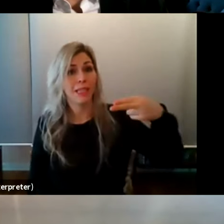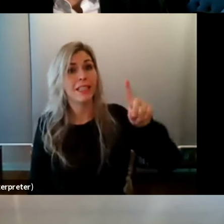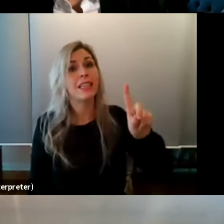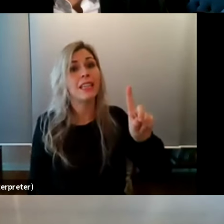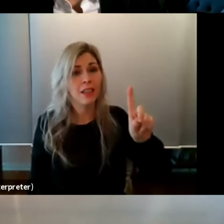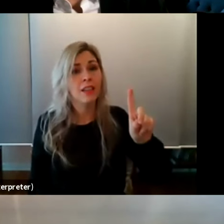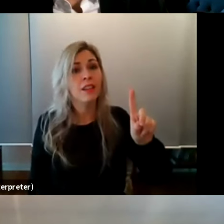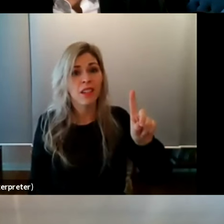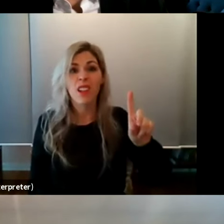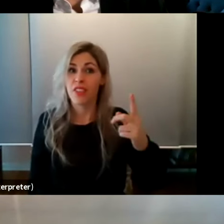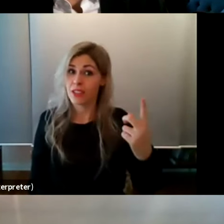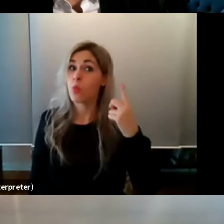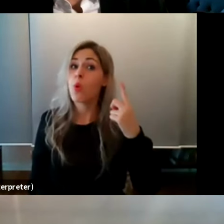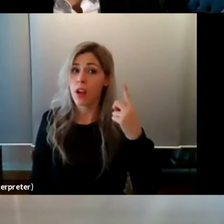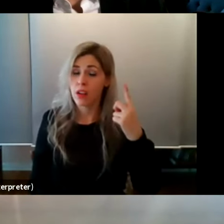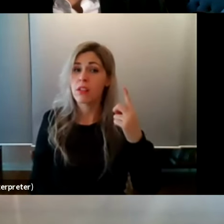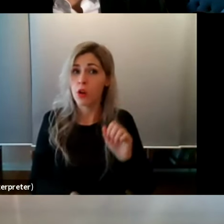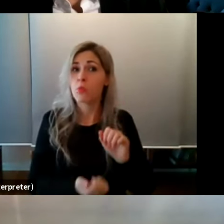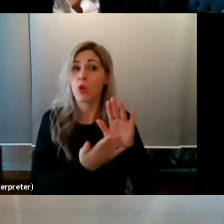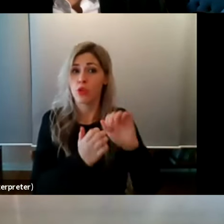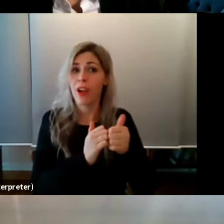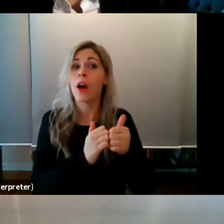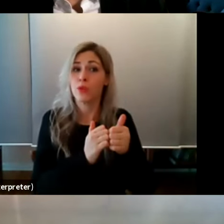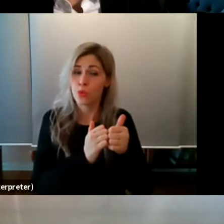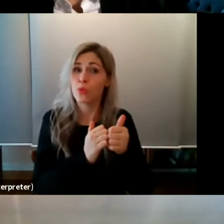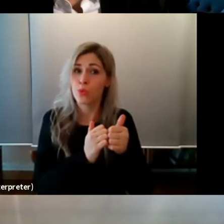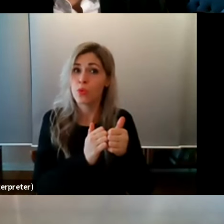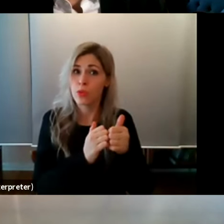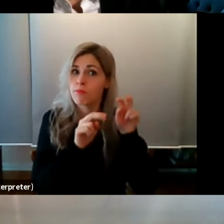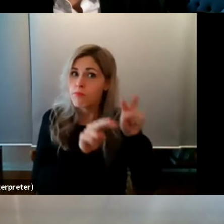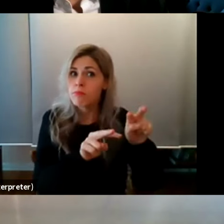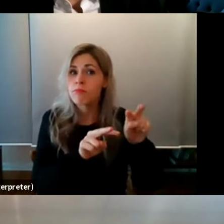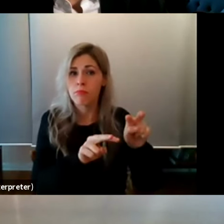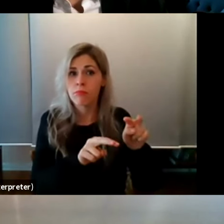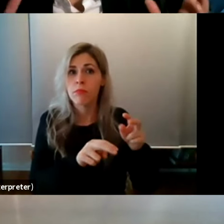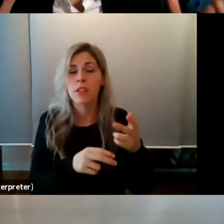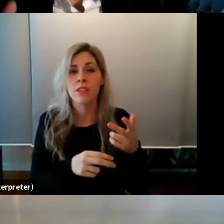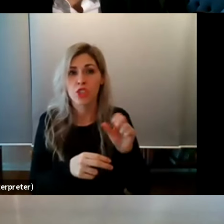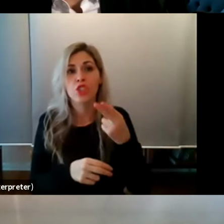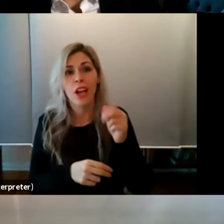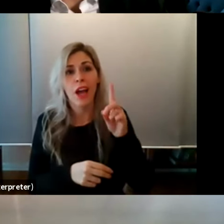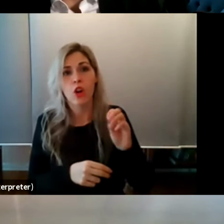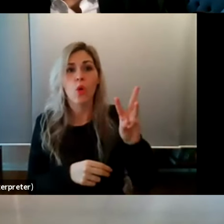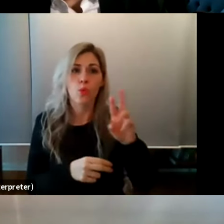Disabilities is one mechanism for doing that through shadow reports, civil society reports, as well as